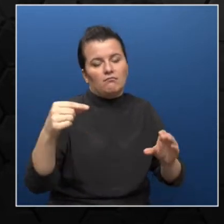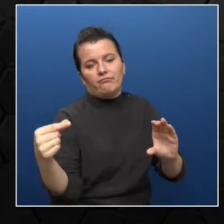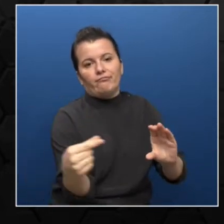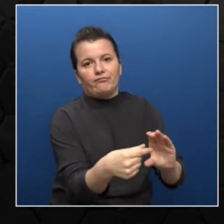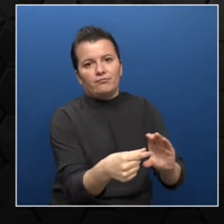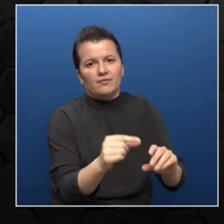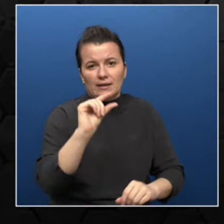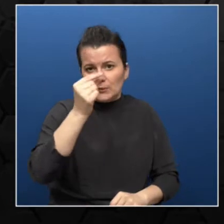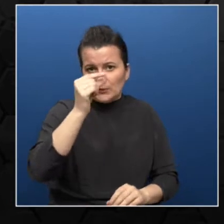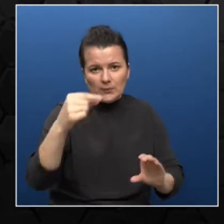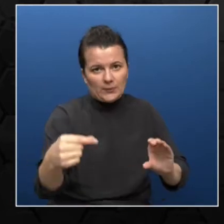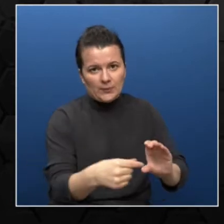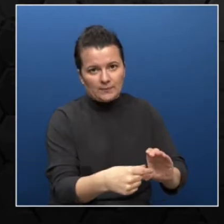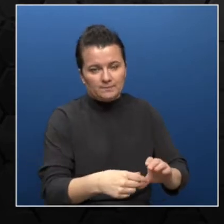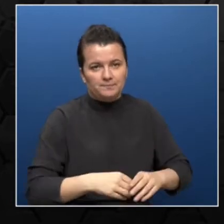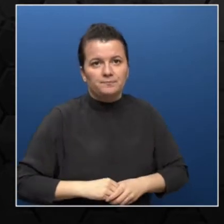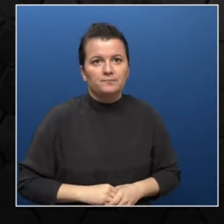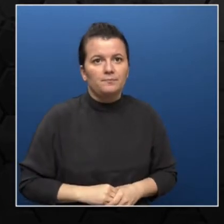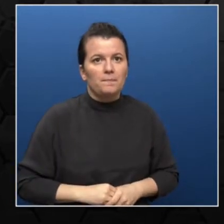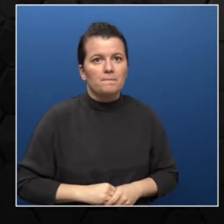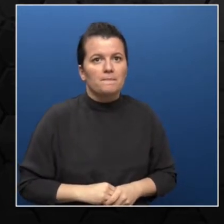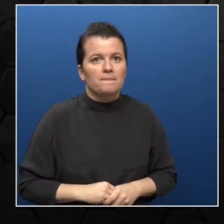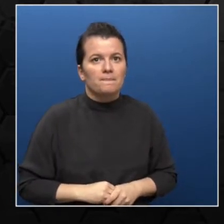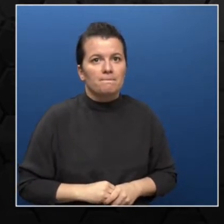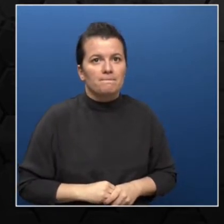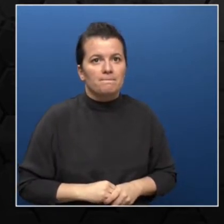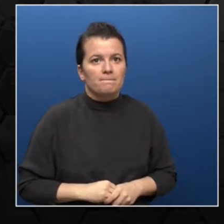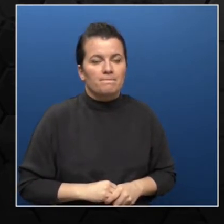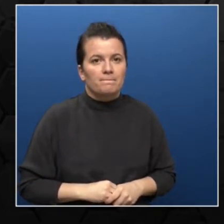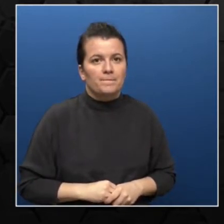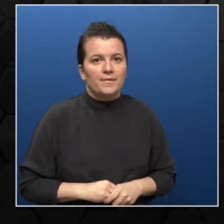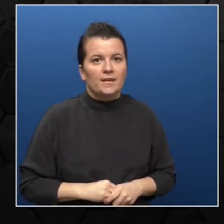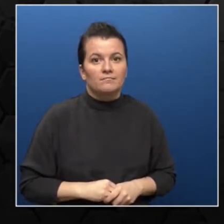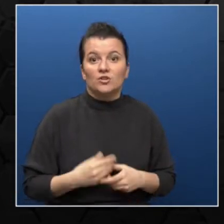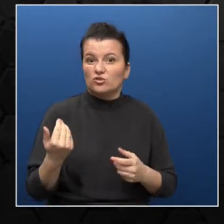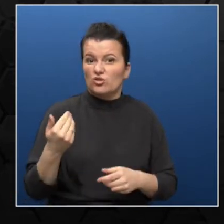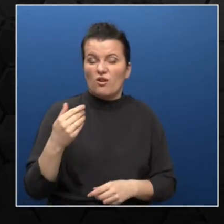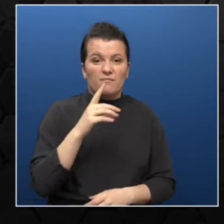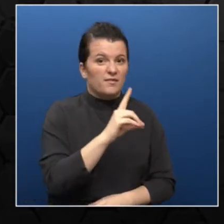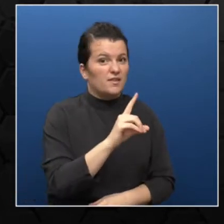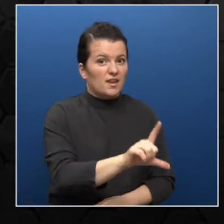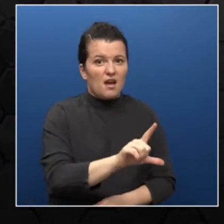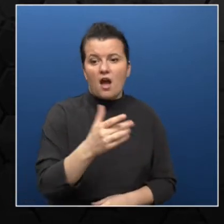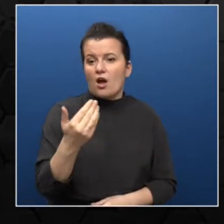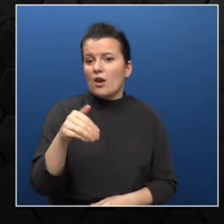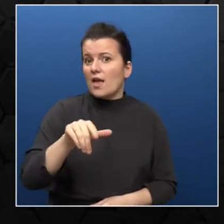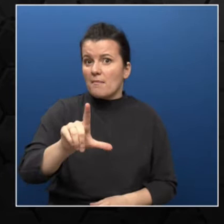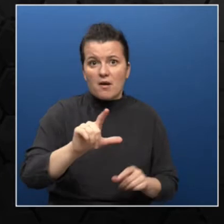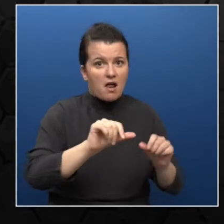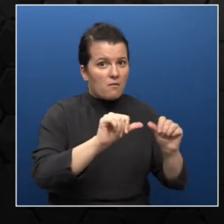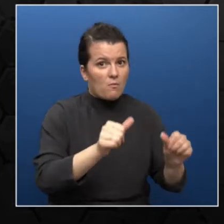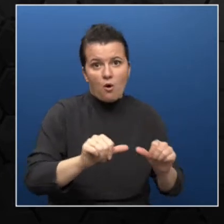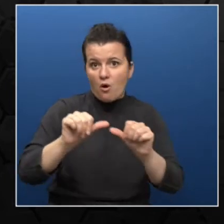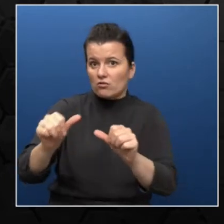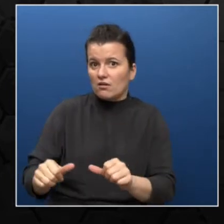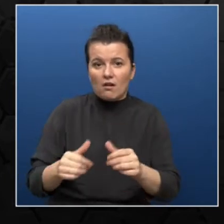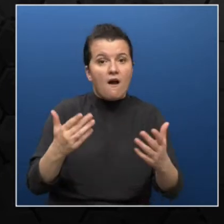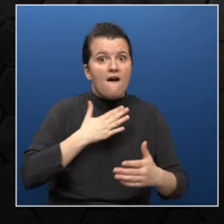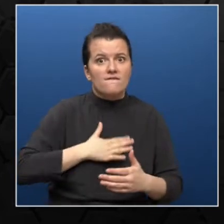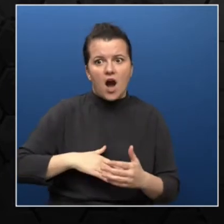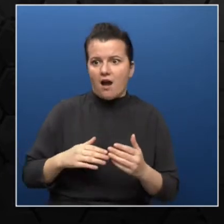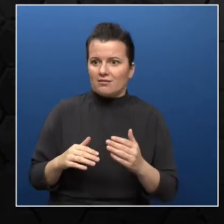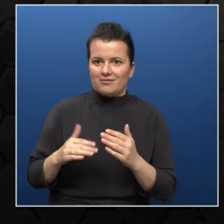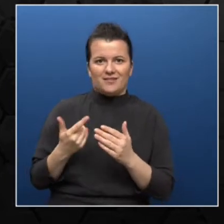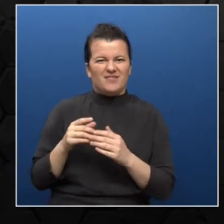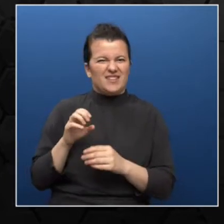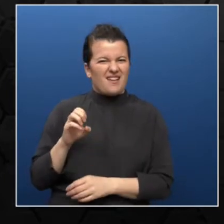So yes, when we want to deploy our deep learning and machine learning models onto edge devices, there are certain factors that we